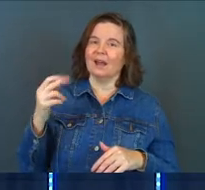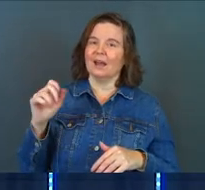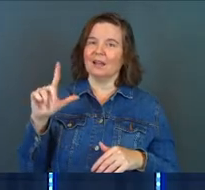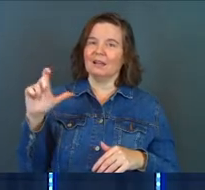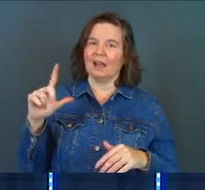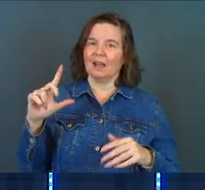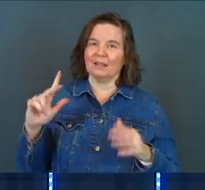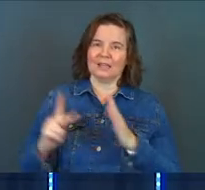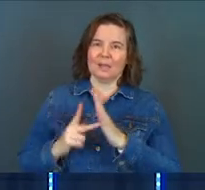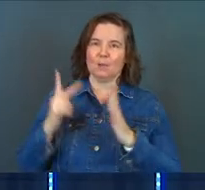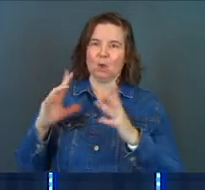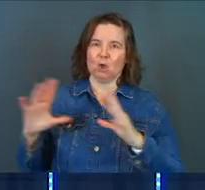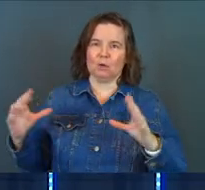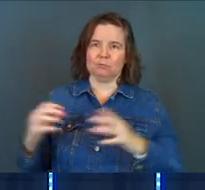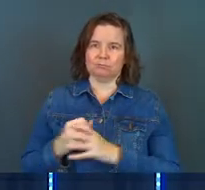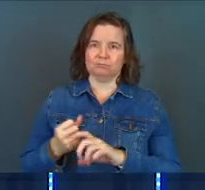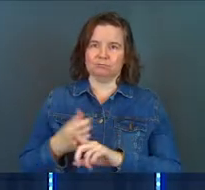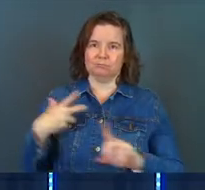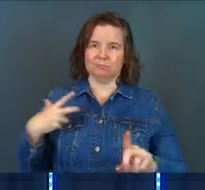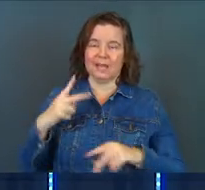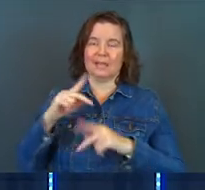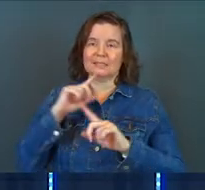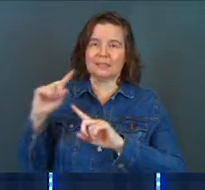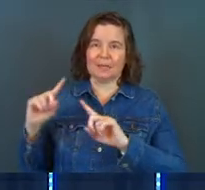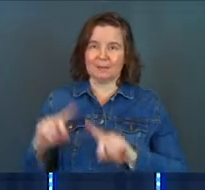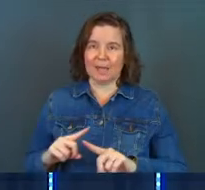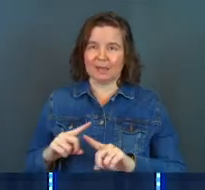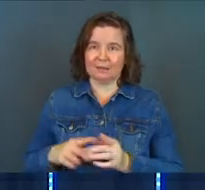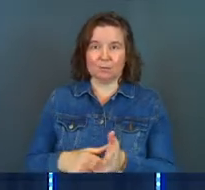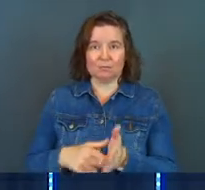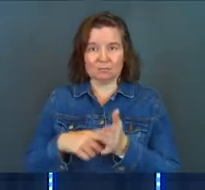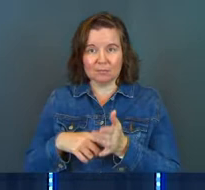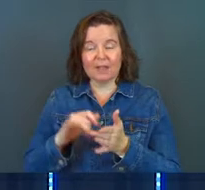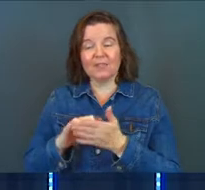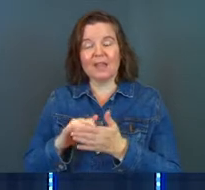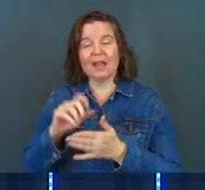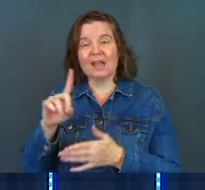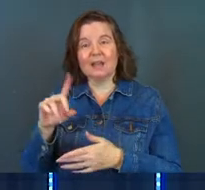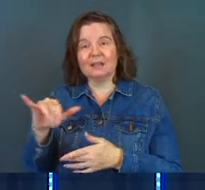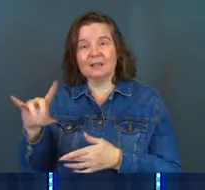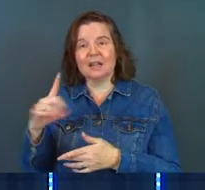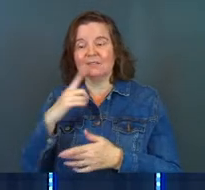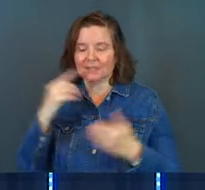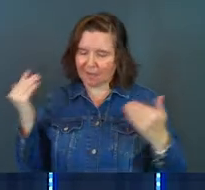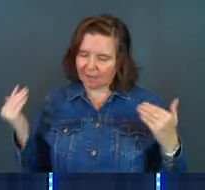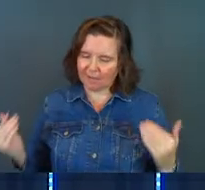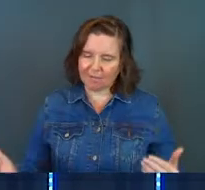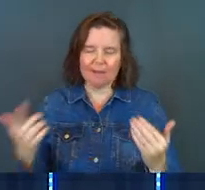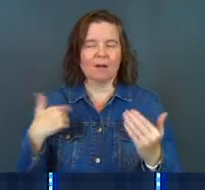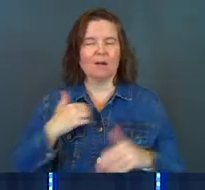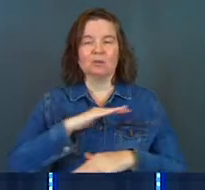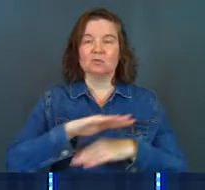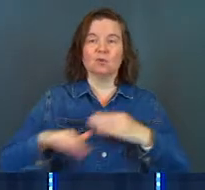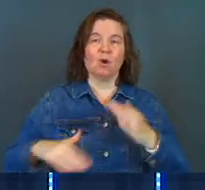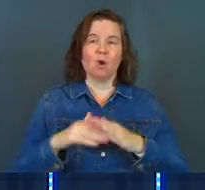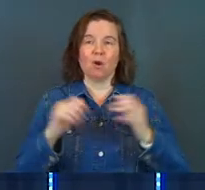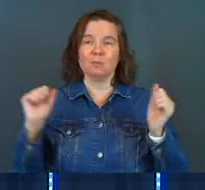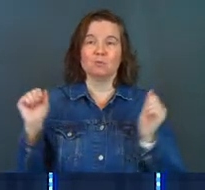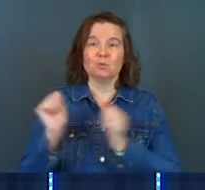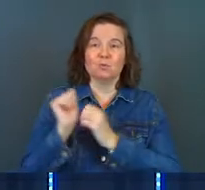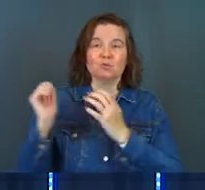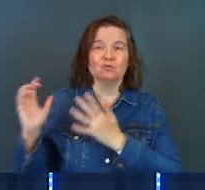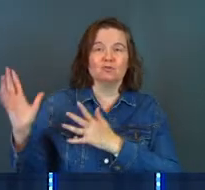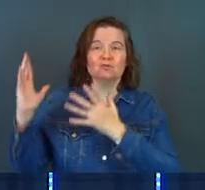in its plural form as a command, an imperative. That's David saying, let us all